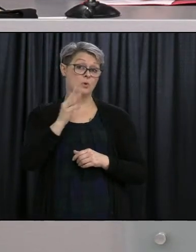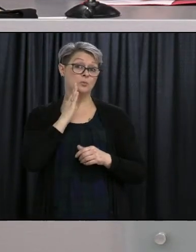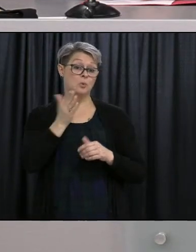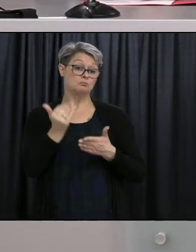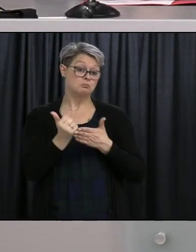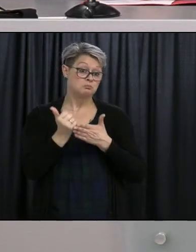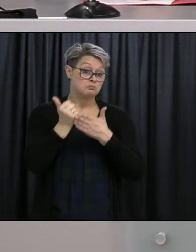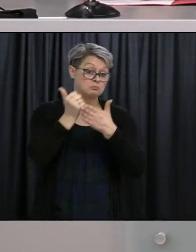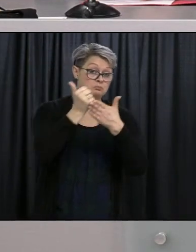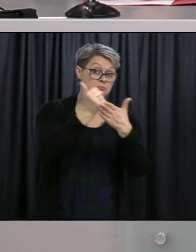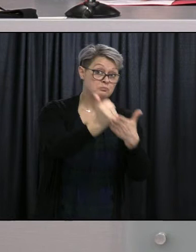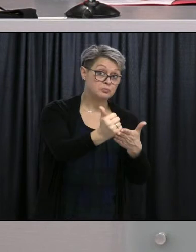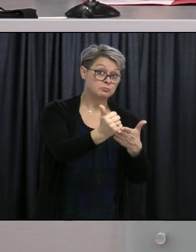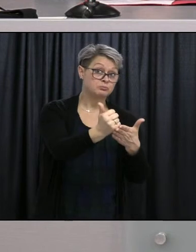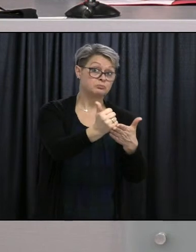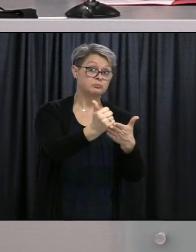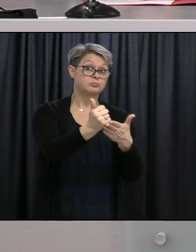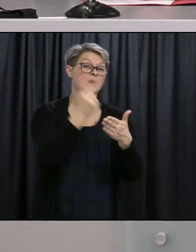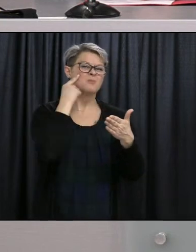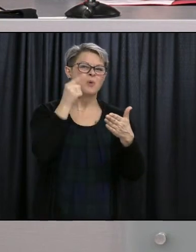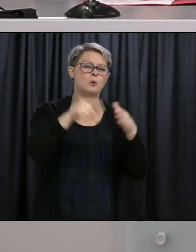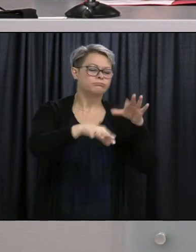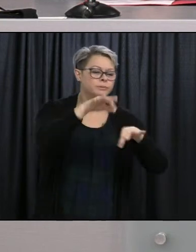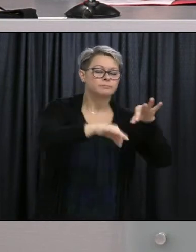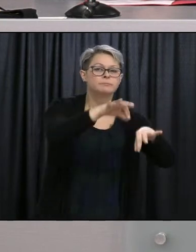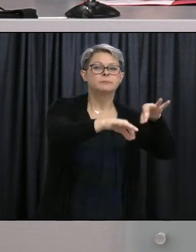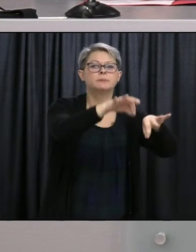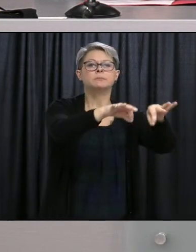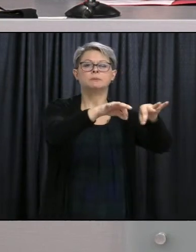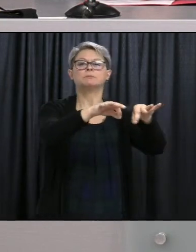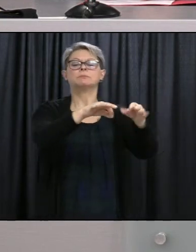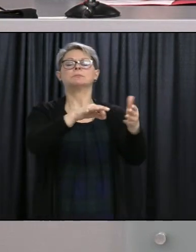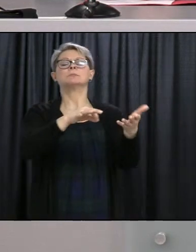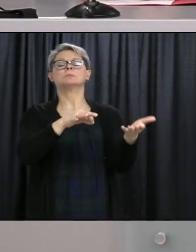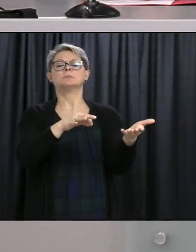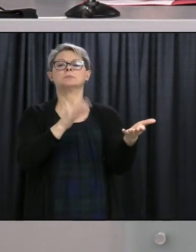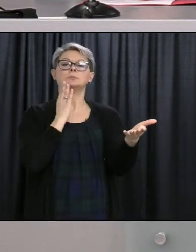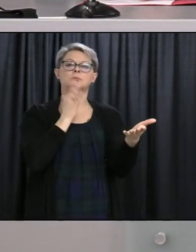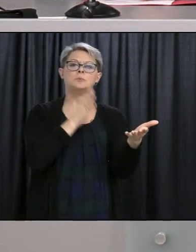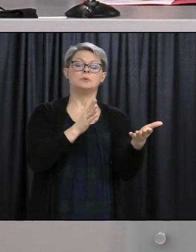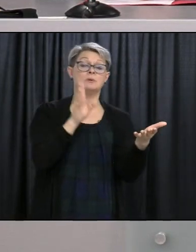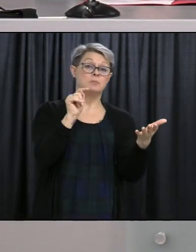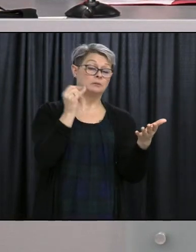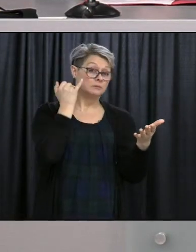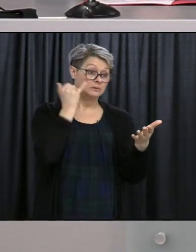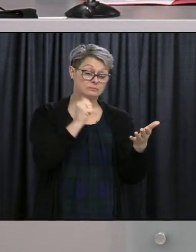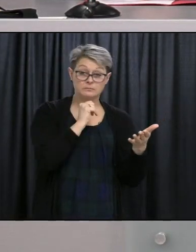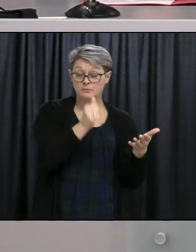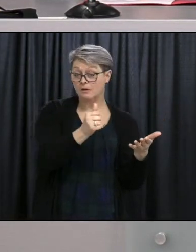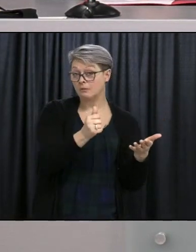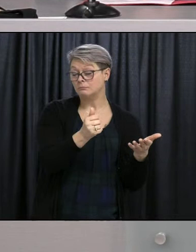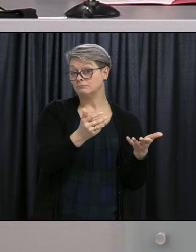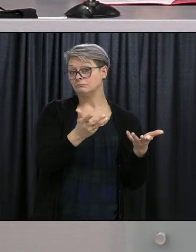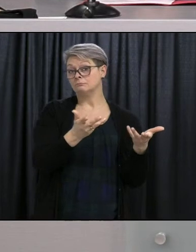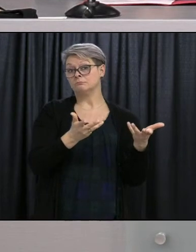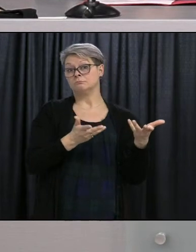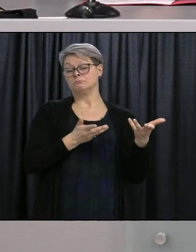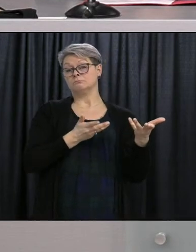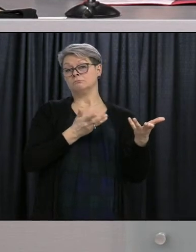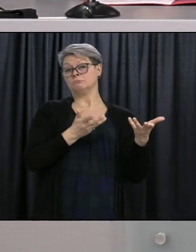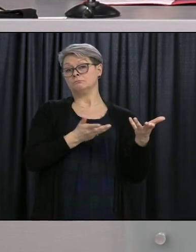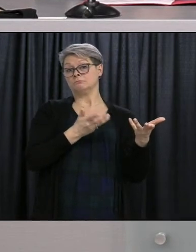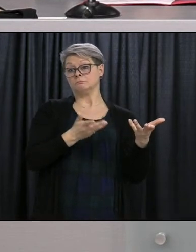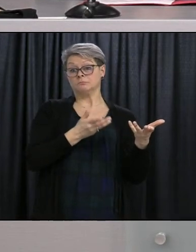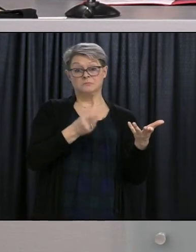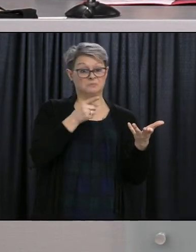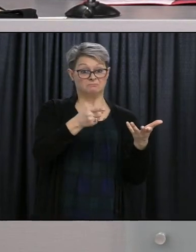of tracing, contact tracing, is that the case? And if not, has the request been made to the feds to help